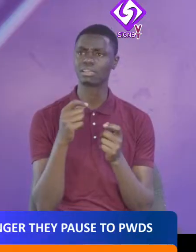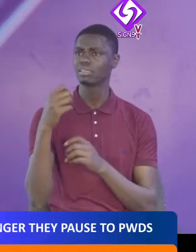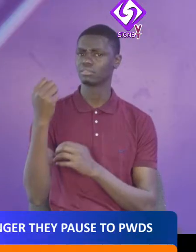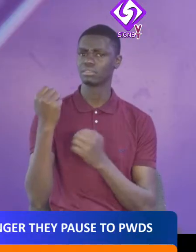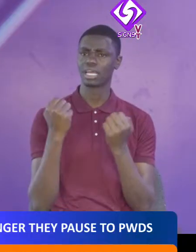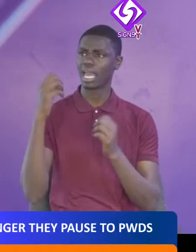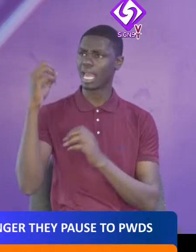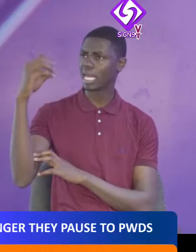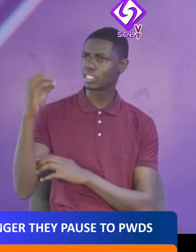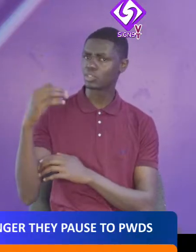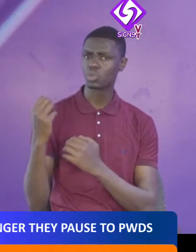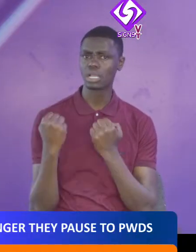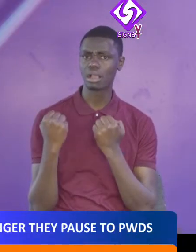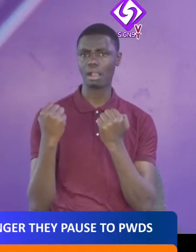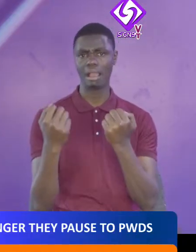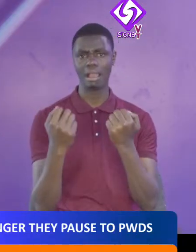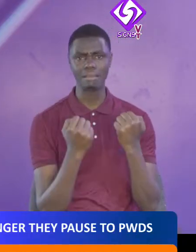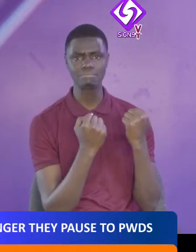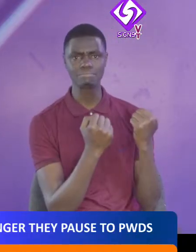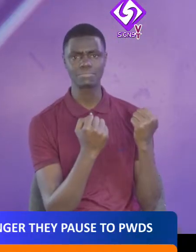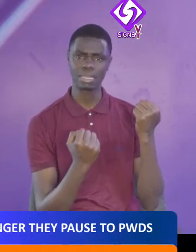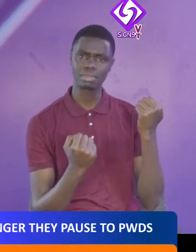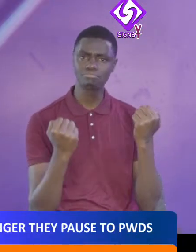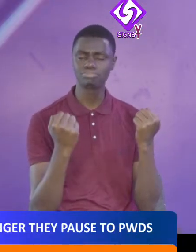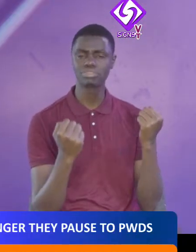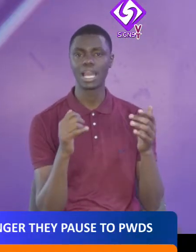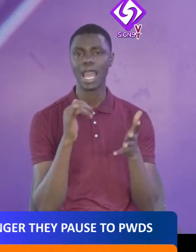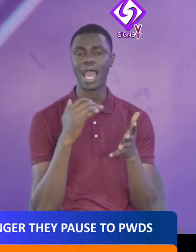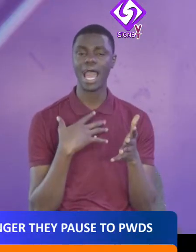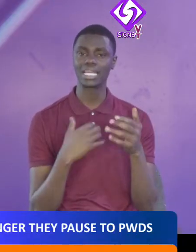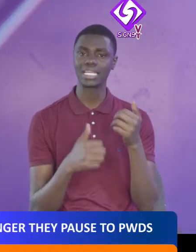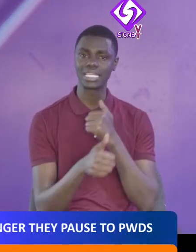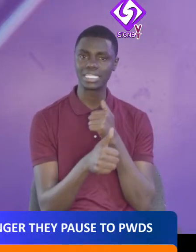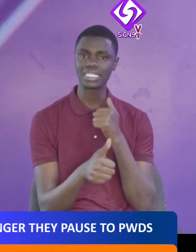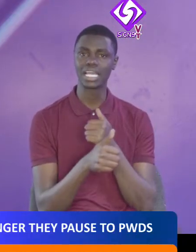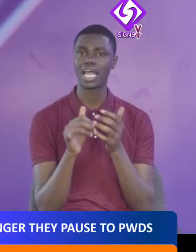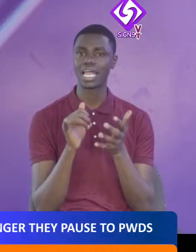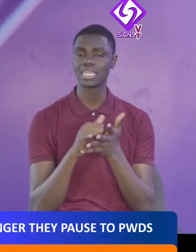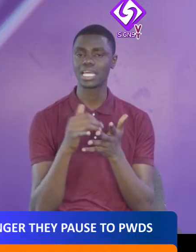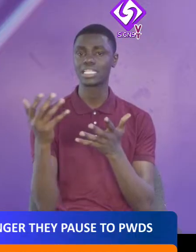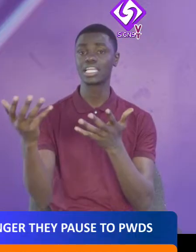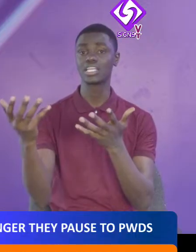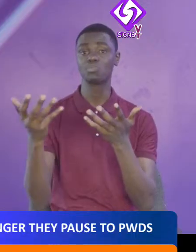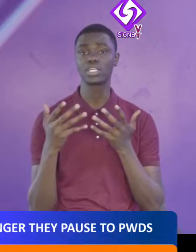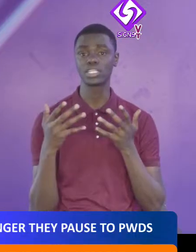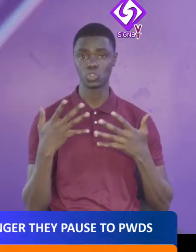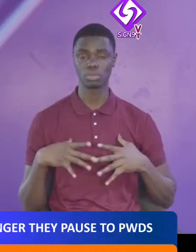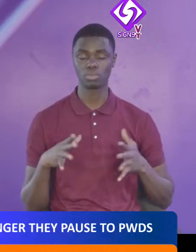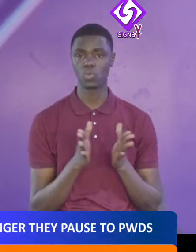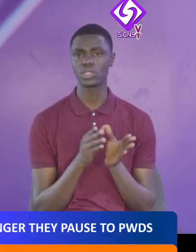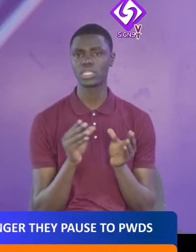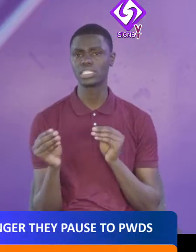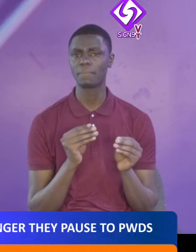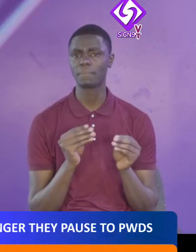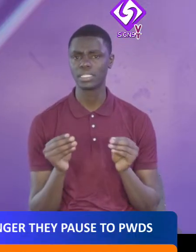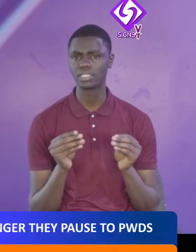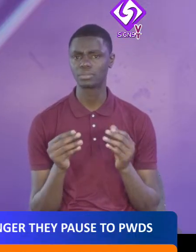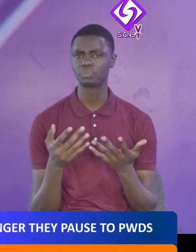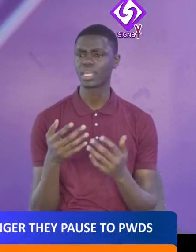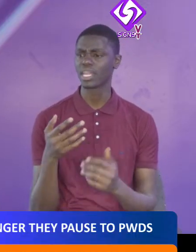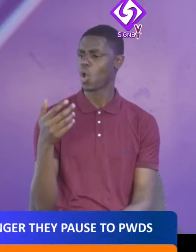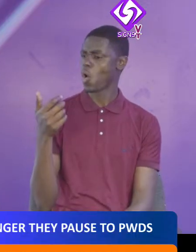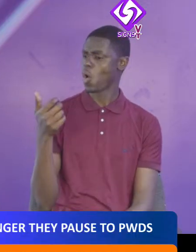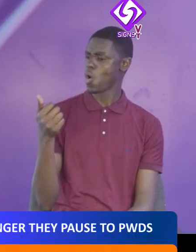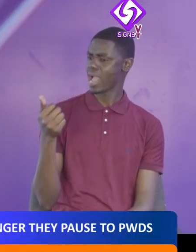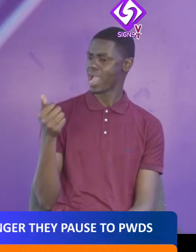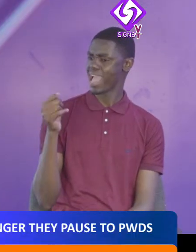automobile, Yes. and the danger it poses to persons with disabilities, in what instances can AT stop being